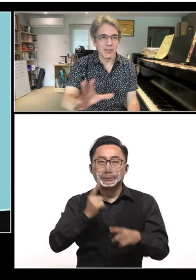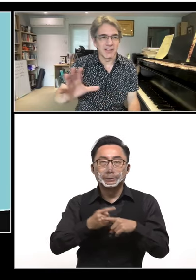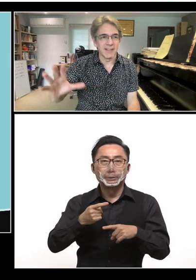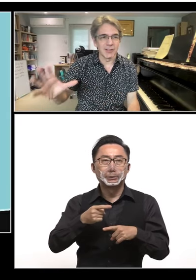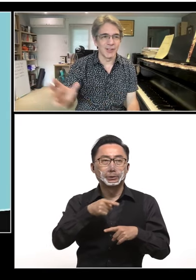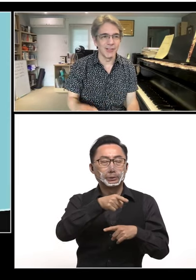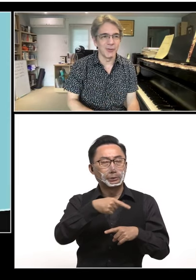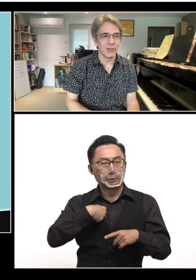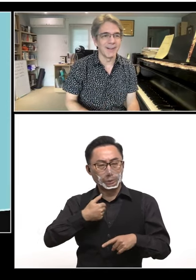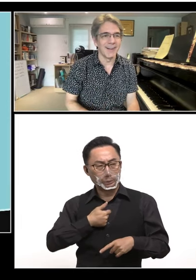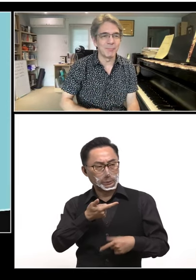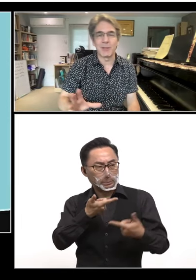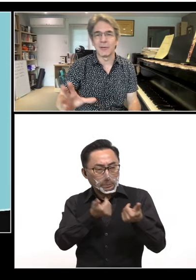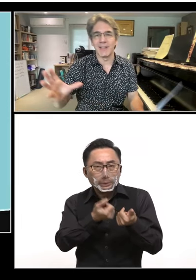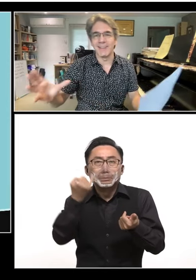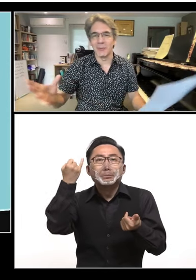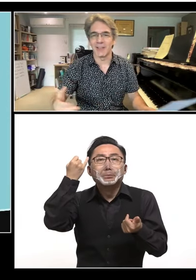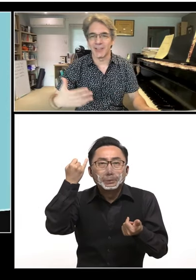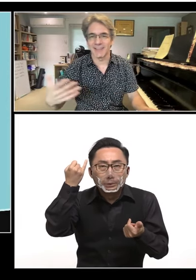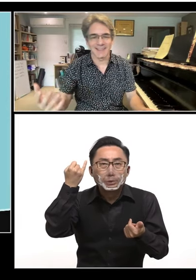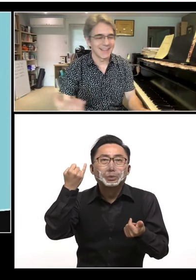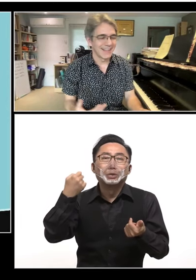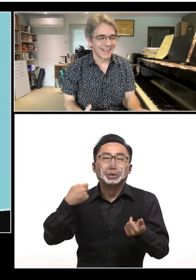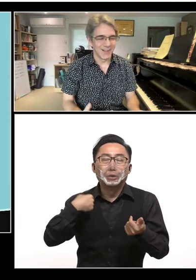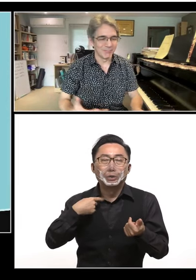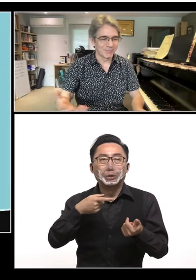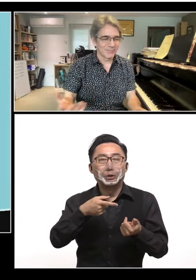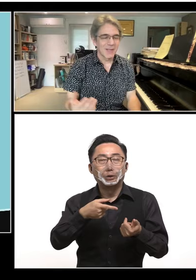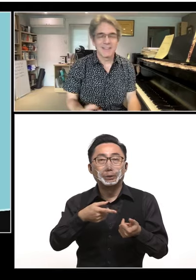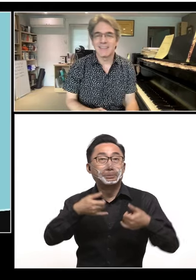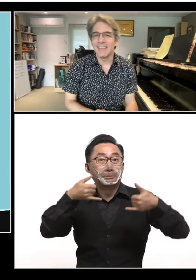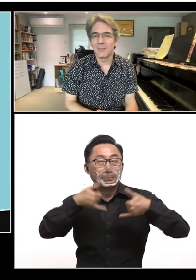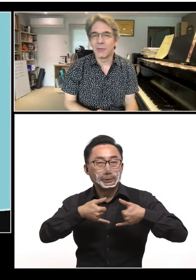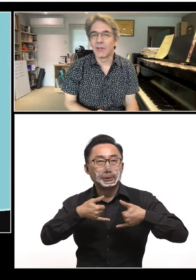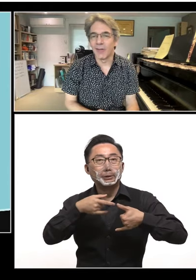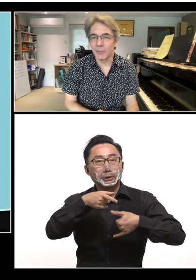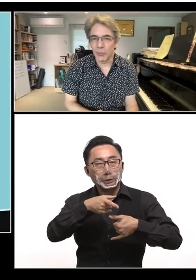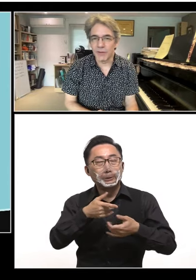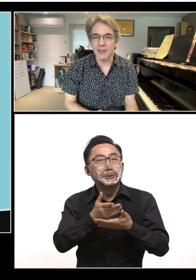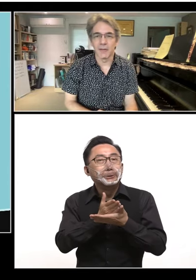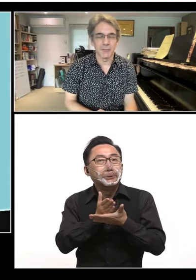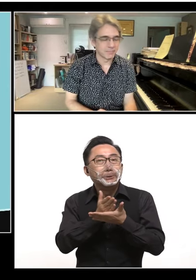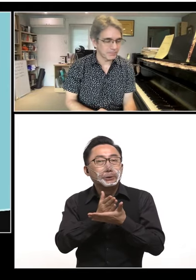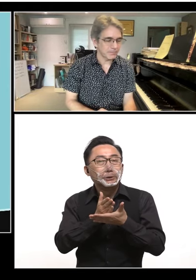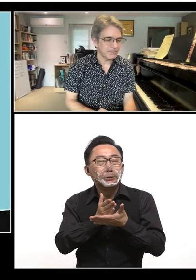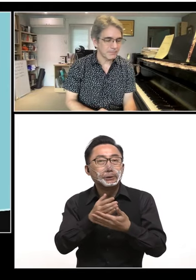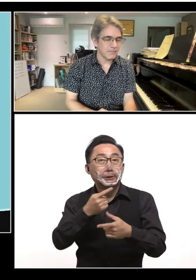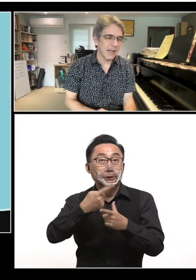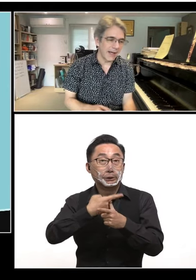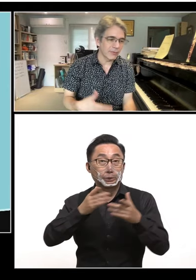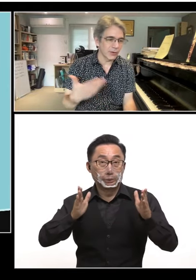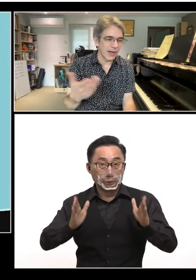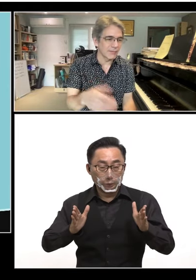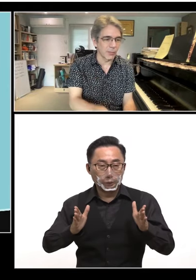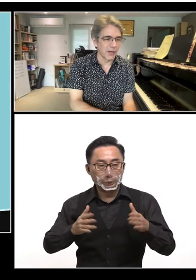I wanted to give us a little period that we could just see if we were comfortable with each other.